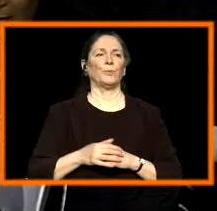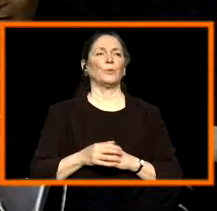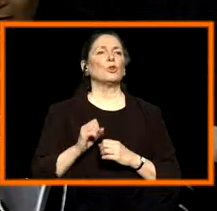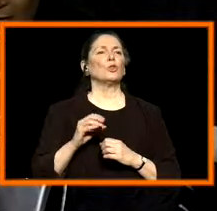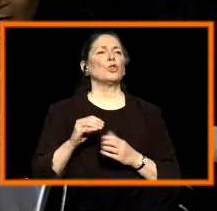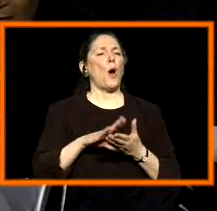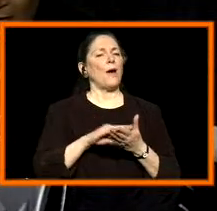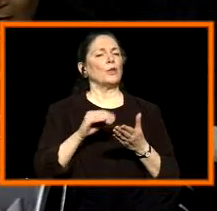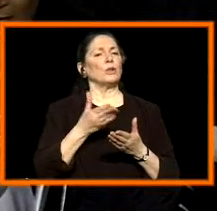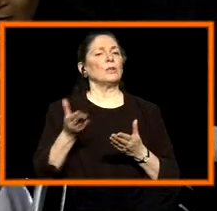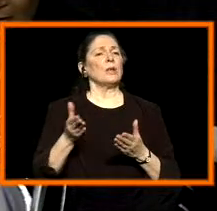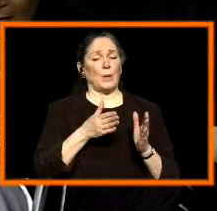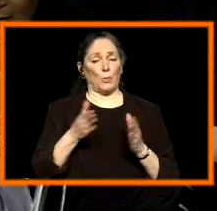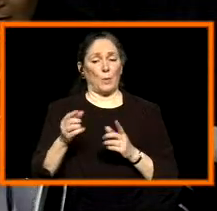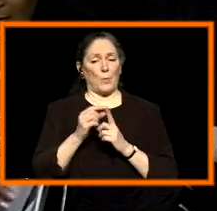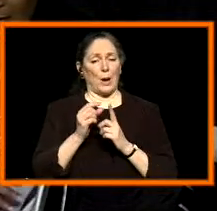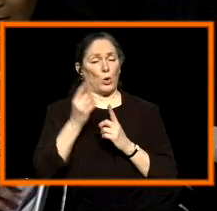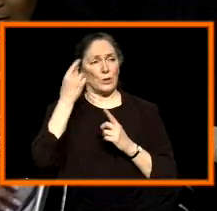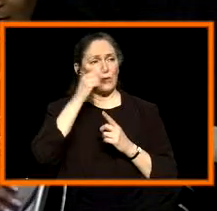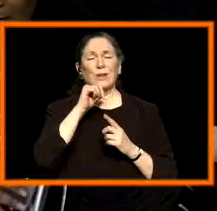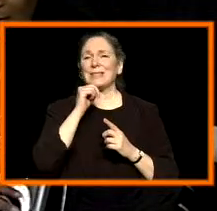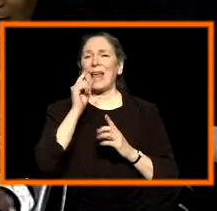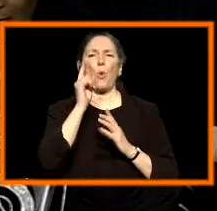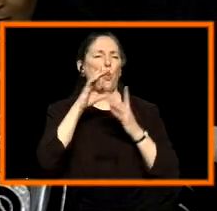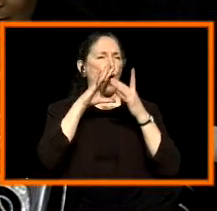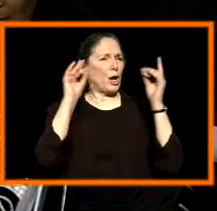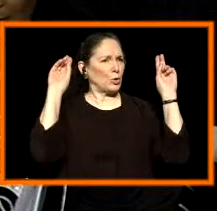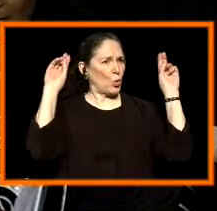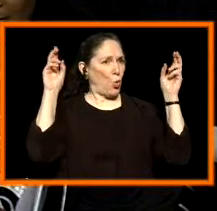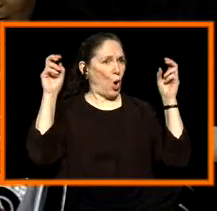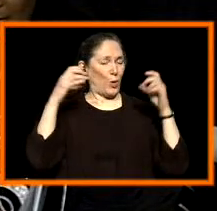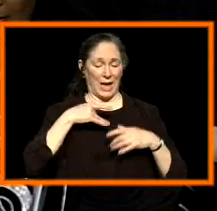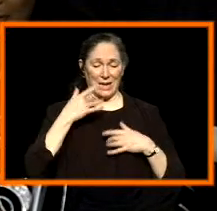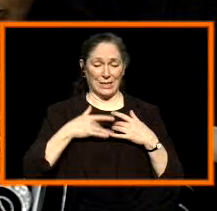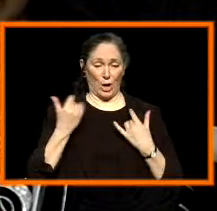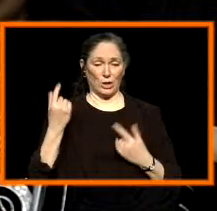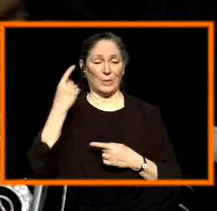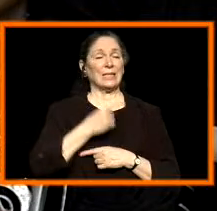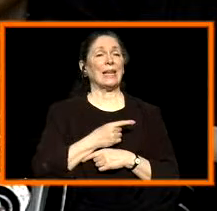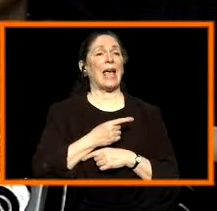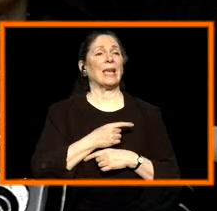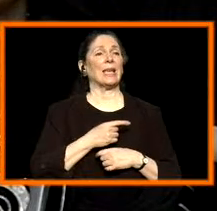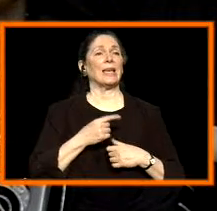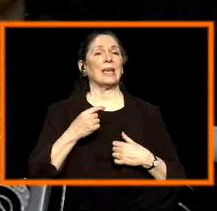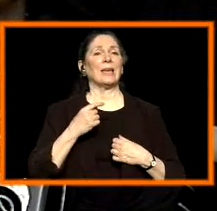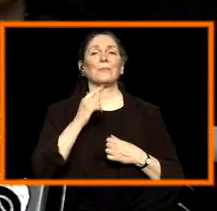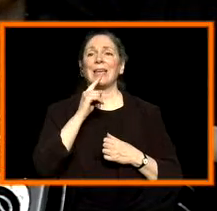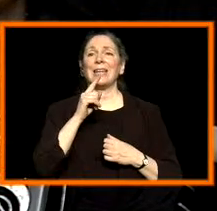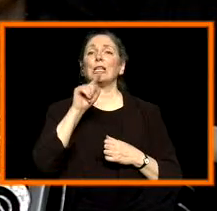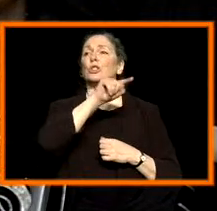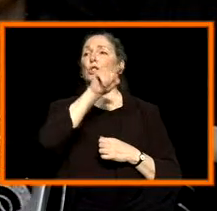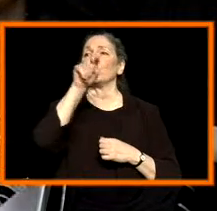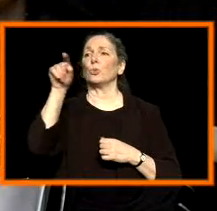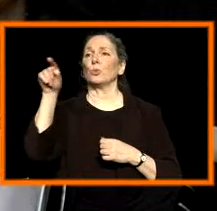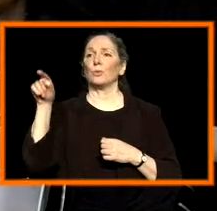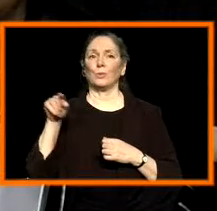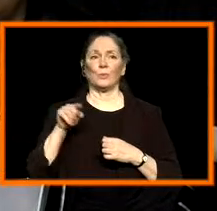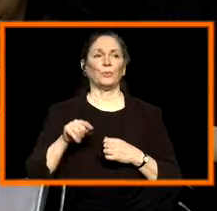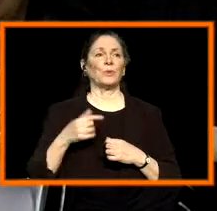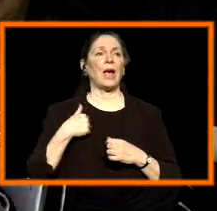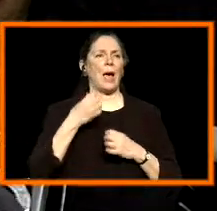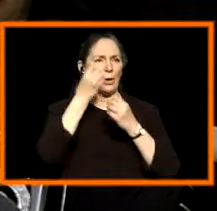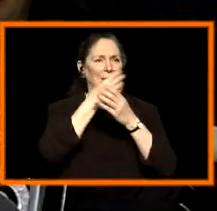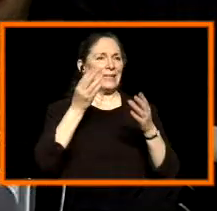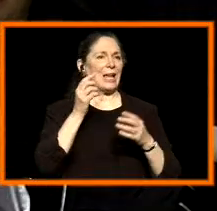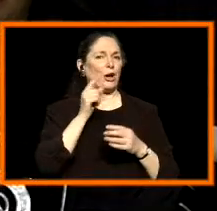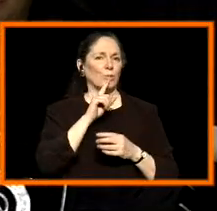So I've learned something in preparing my words for you. It is not a single quote that inspires me today. It is you. And I'm going to